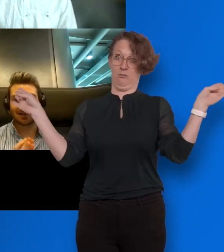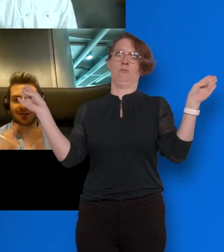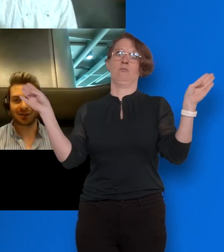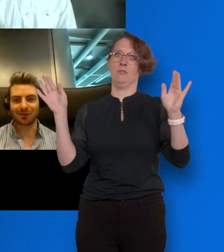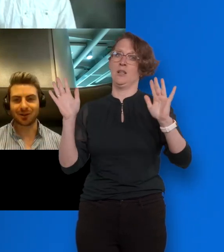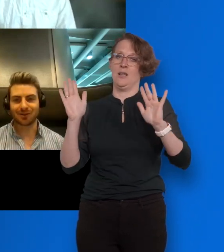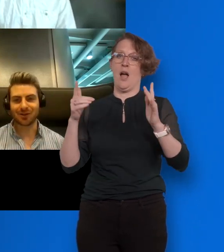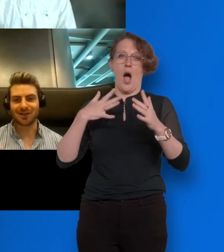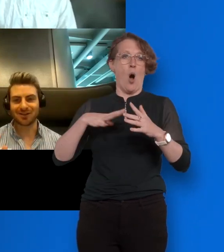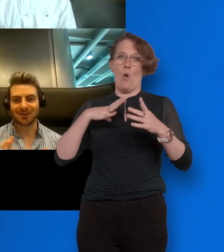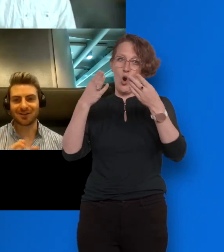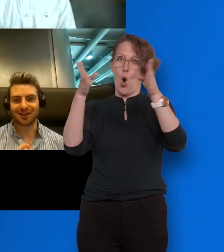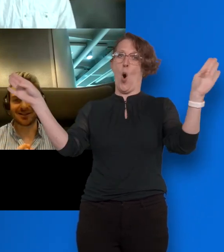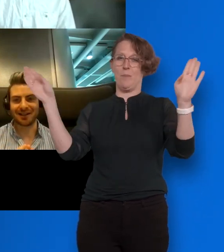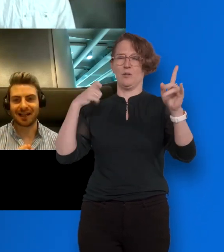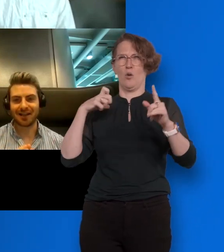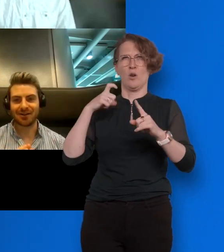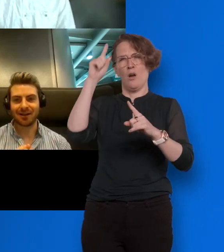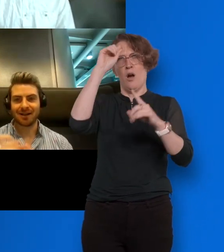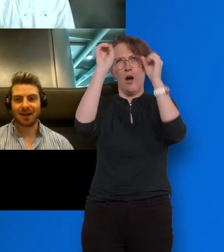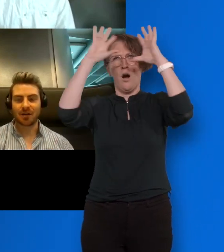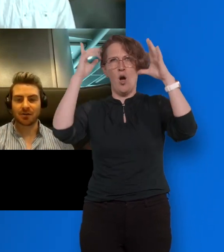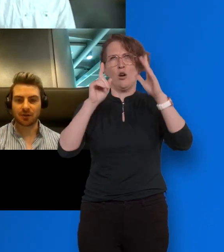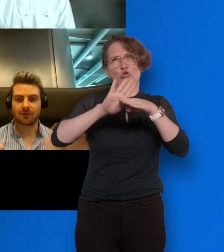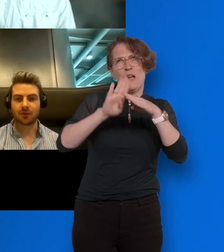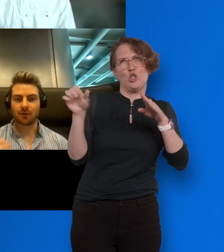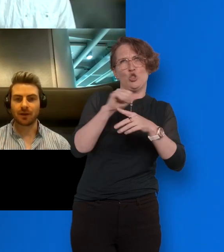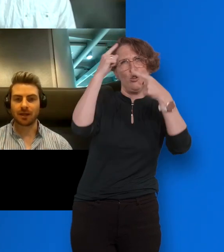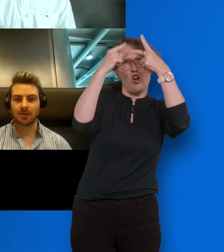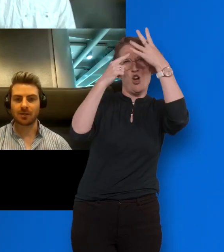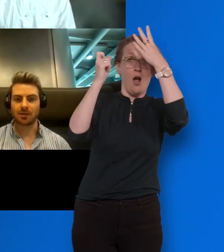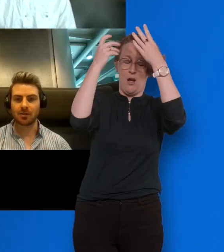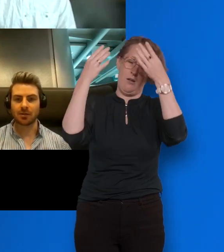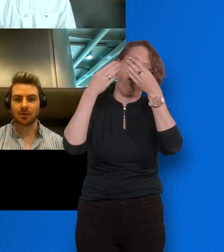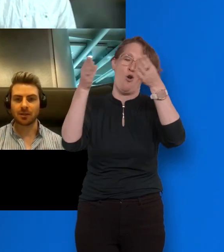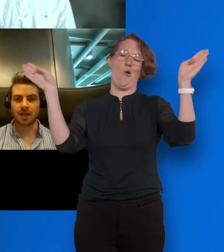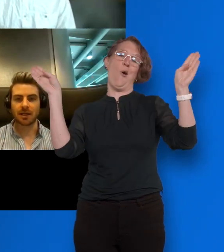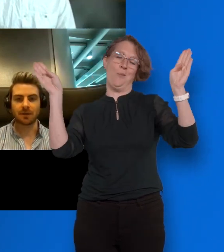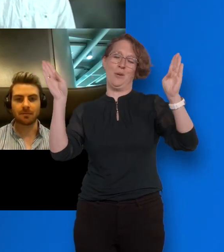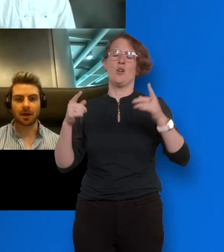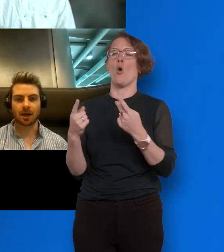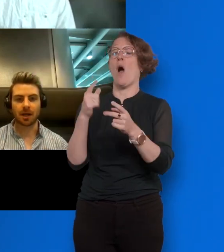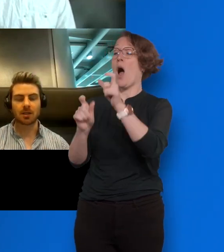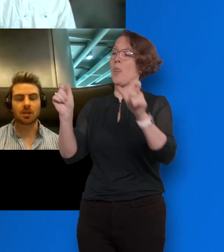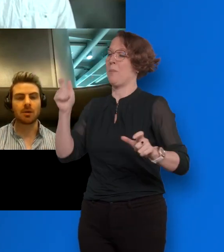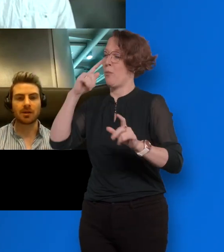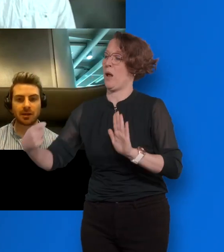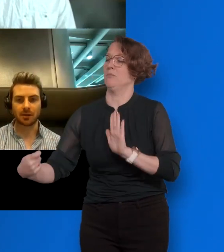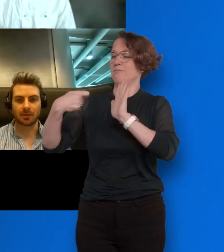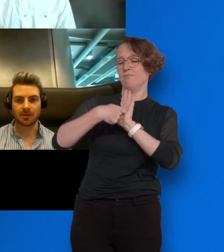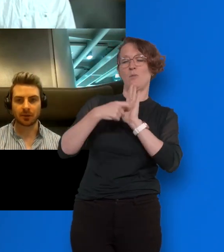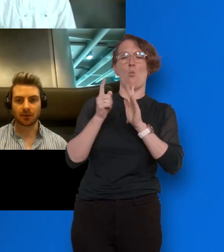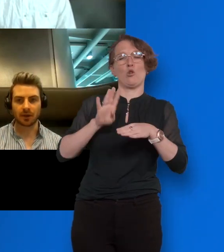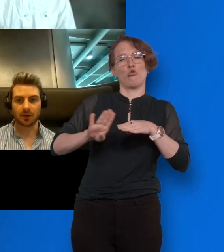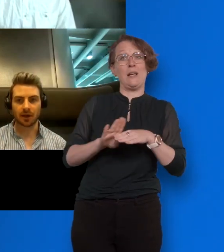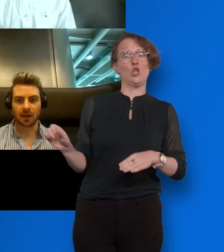somewhat agnostic to what the training is going to look like, to allow others to sort of feed into the design of it. But I do imagine that it